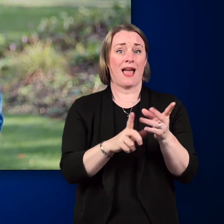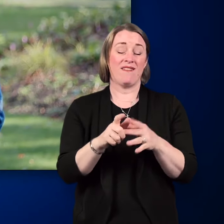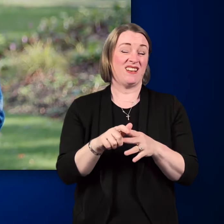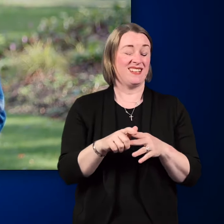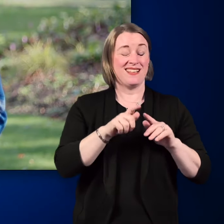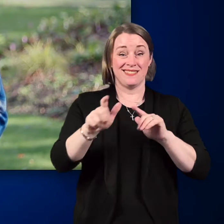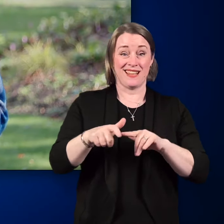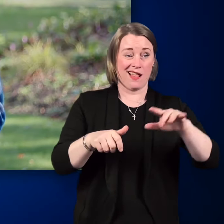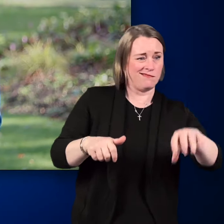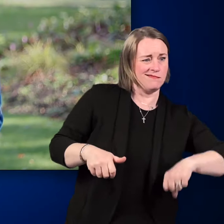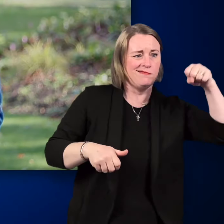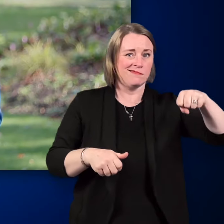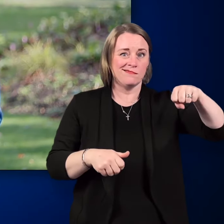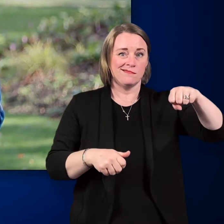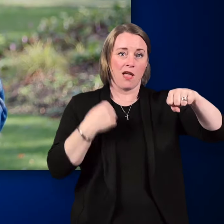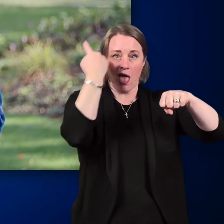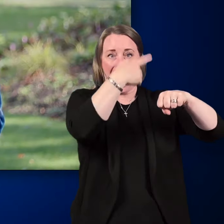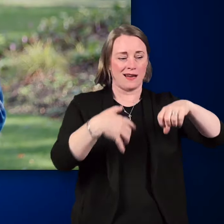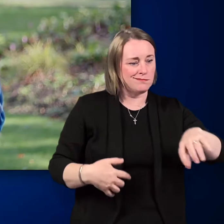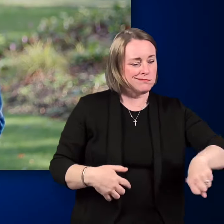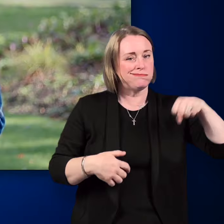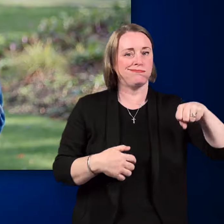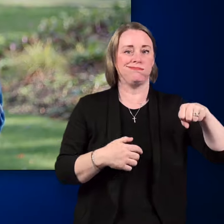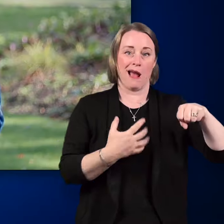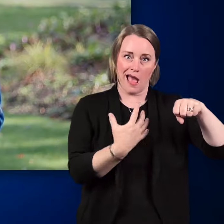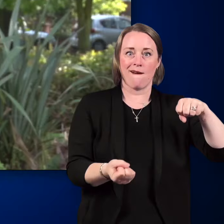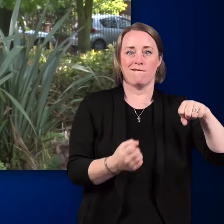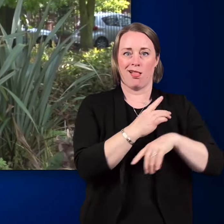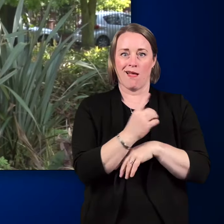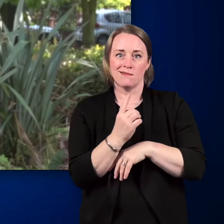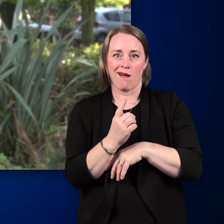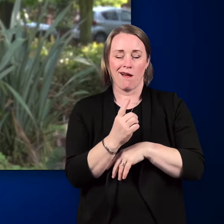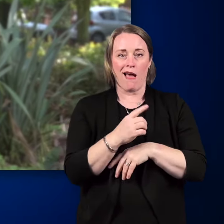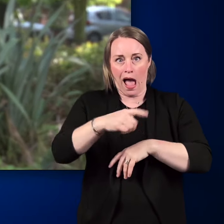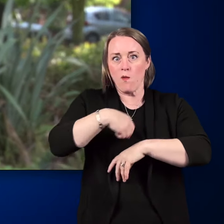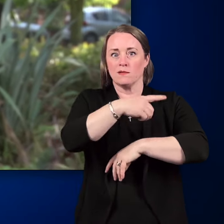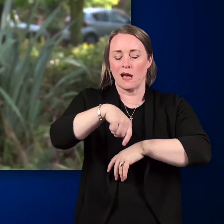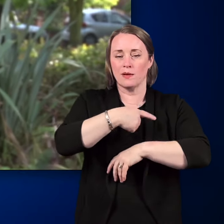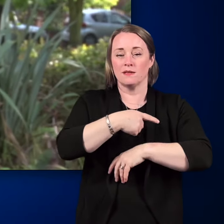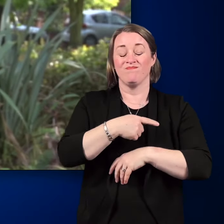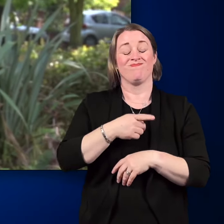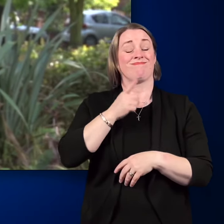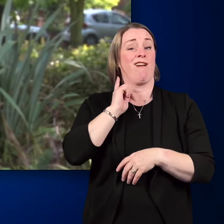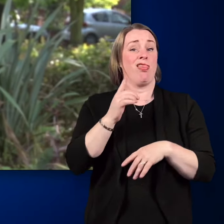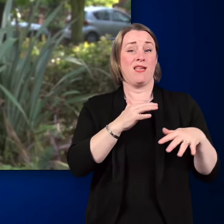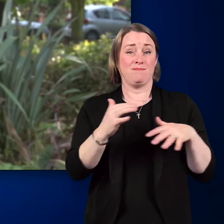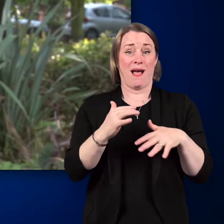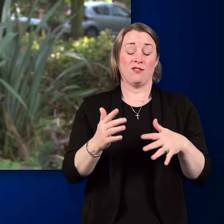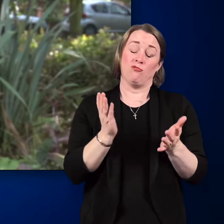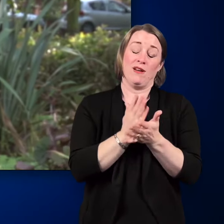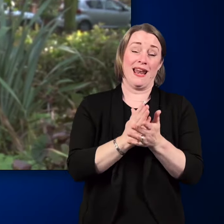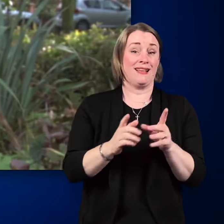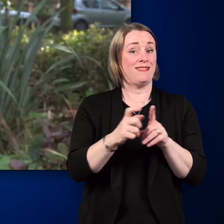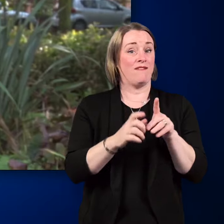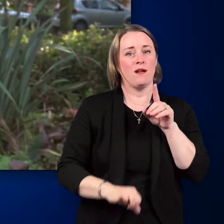head around. Again, it's emphatic. This has marked David. This battle has marked him. And he's not going to